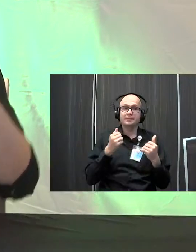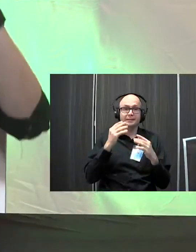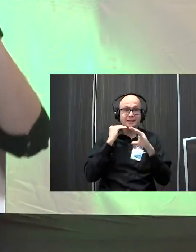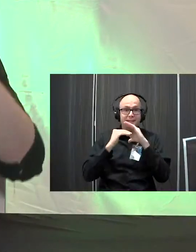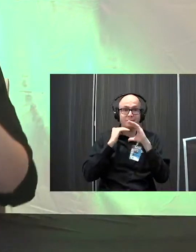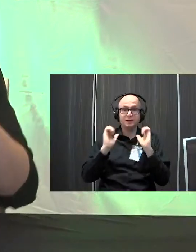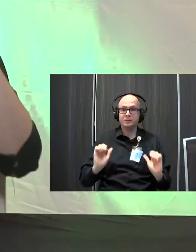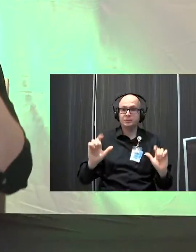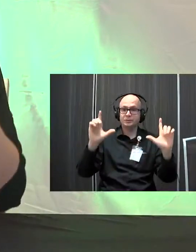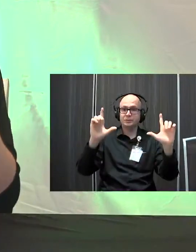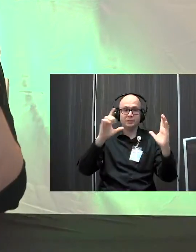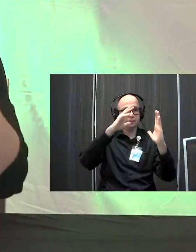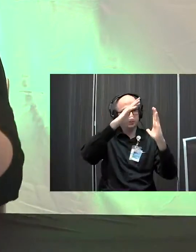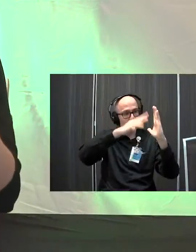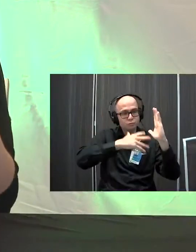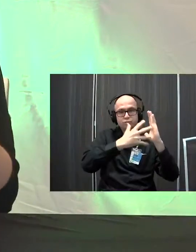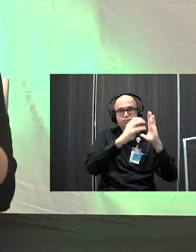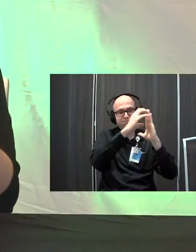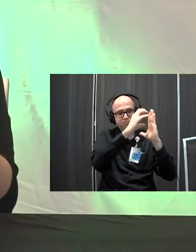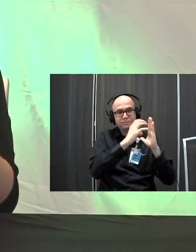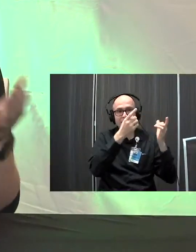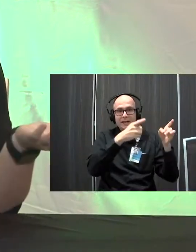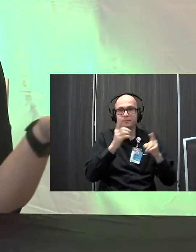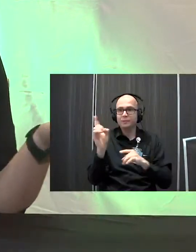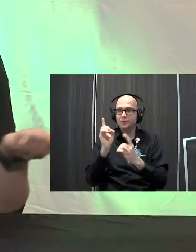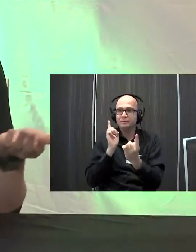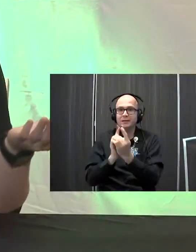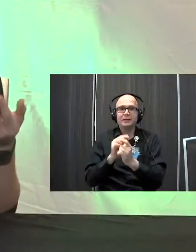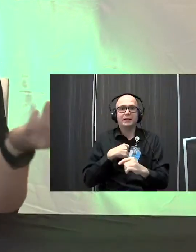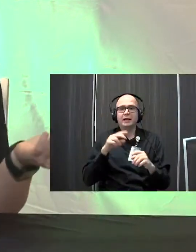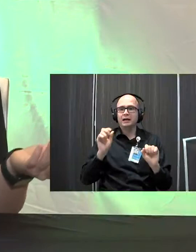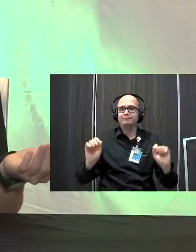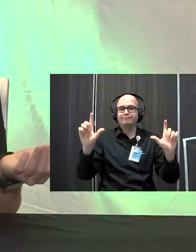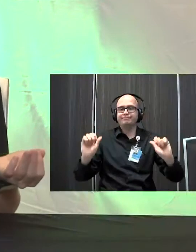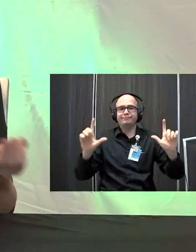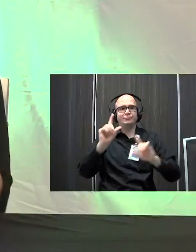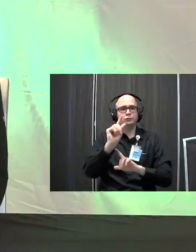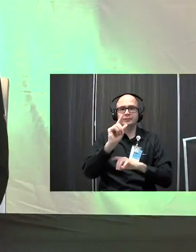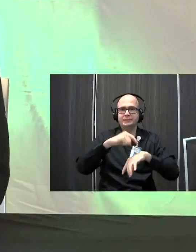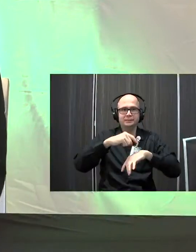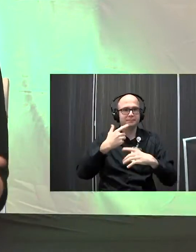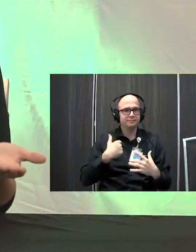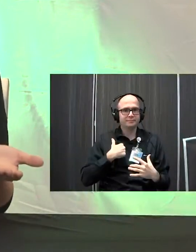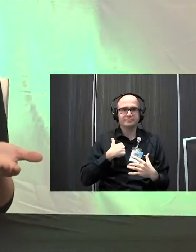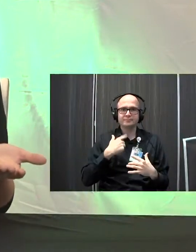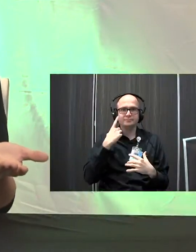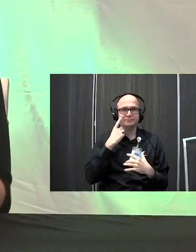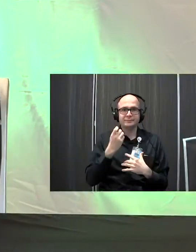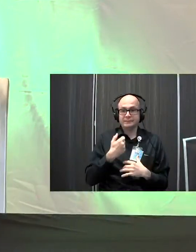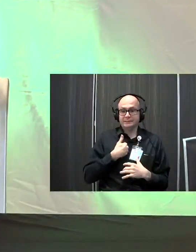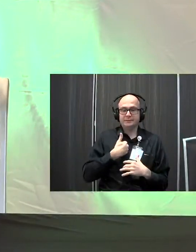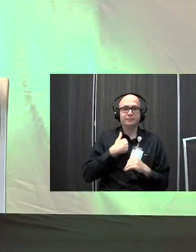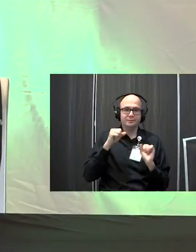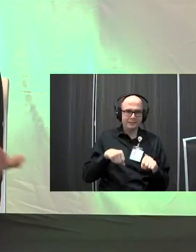that was all laid out with what's happening, where do you mean? I probably checked that at least 20 times, because that was something that I could do